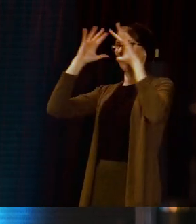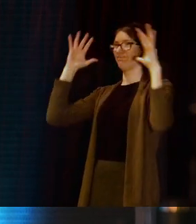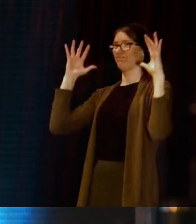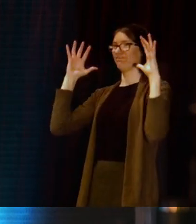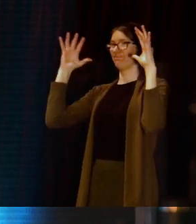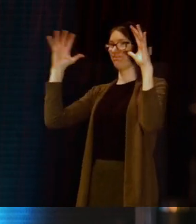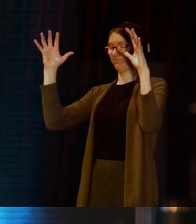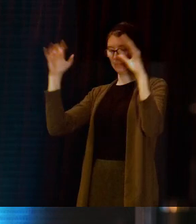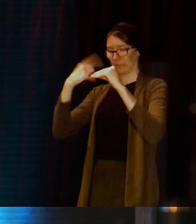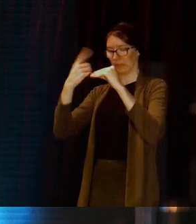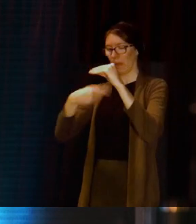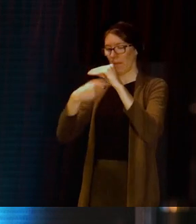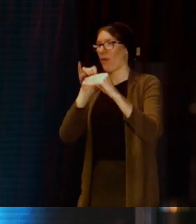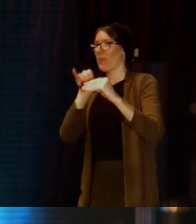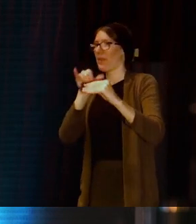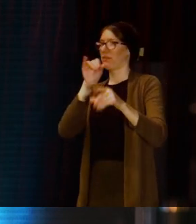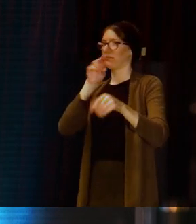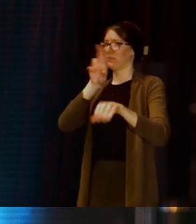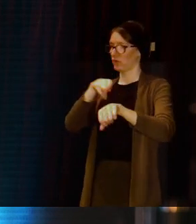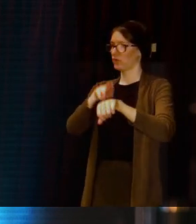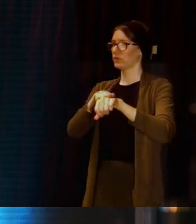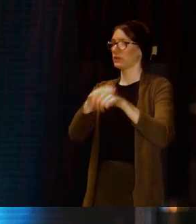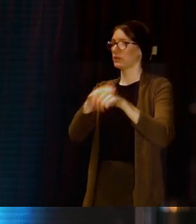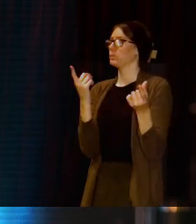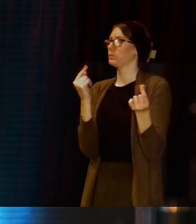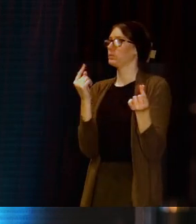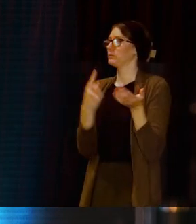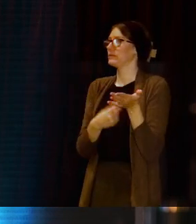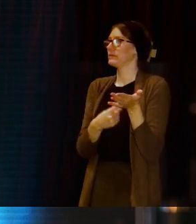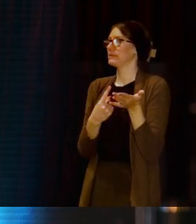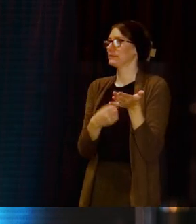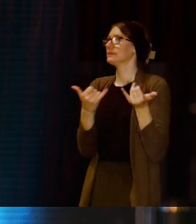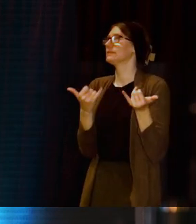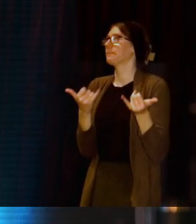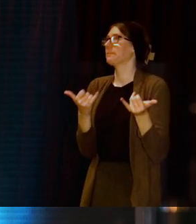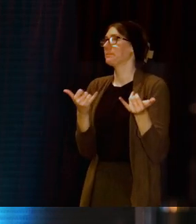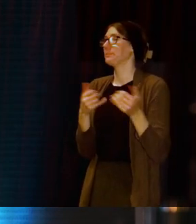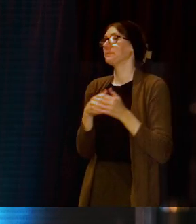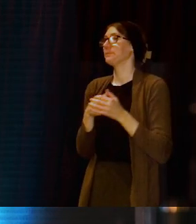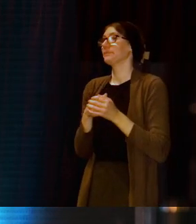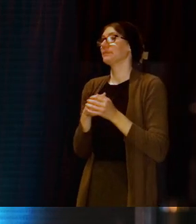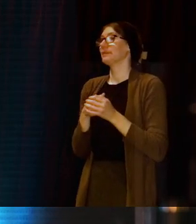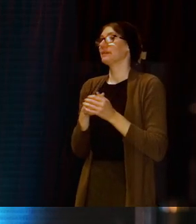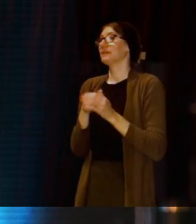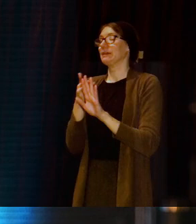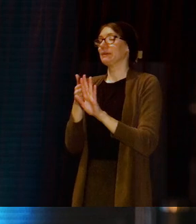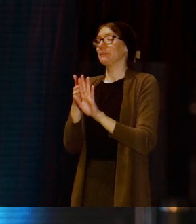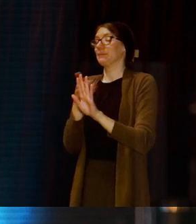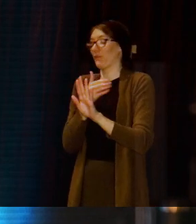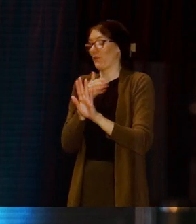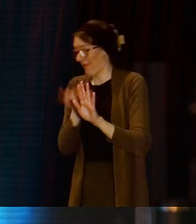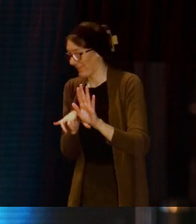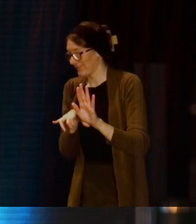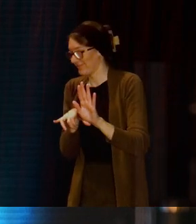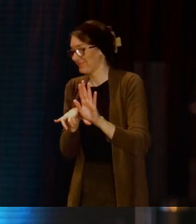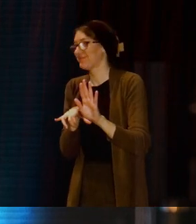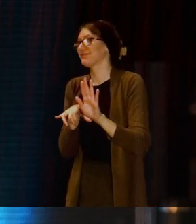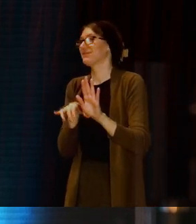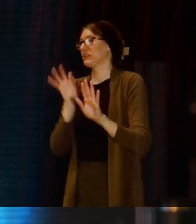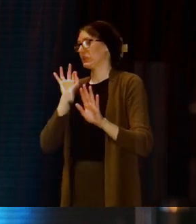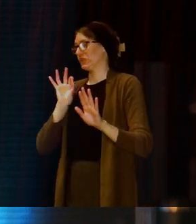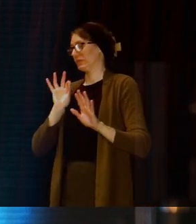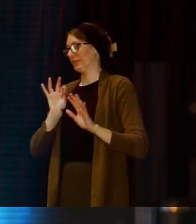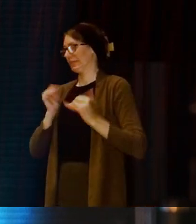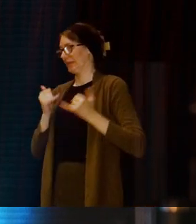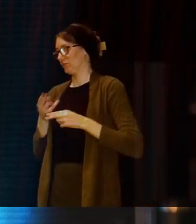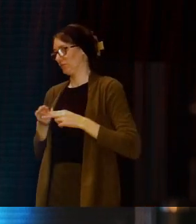regarding this nation in terms of what we're going to cover today. Now, before I get to that, I got to give you a little sermon within